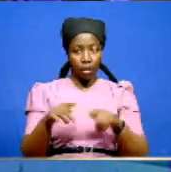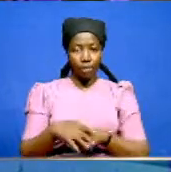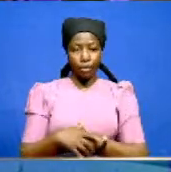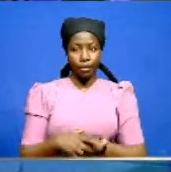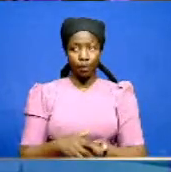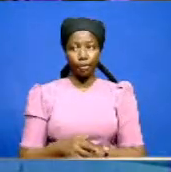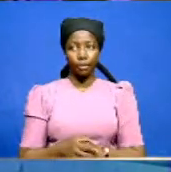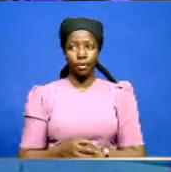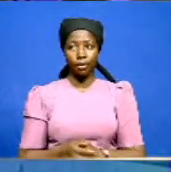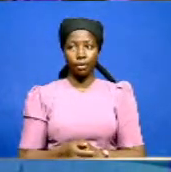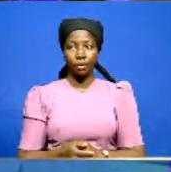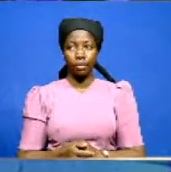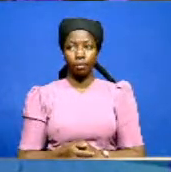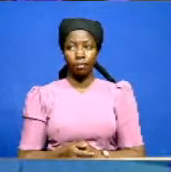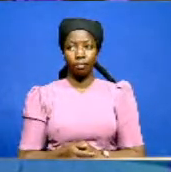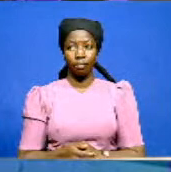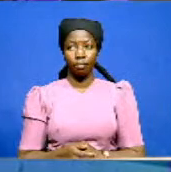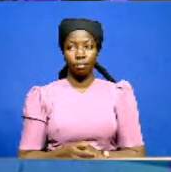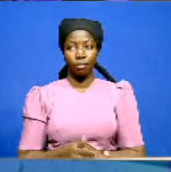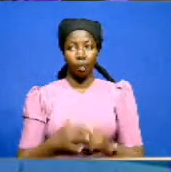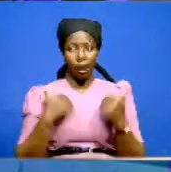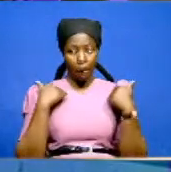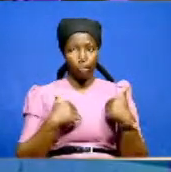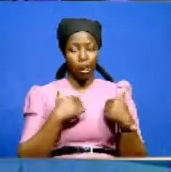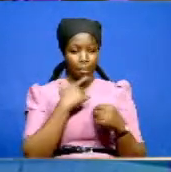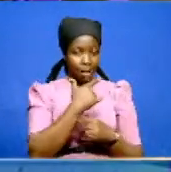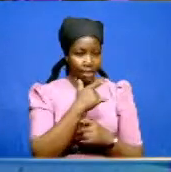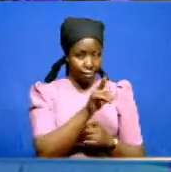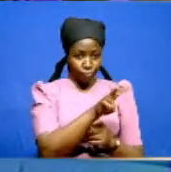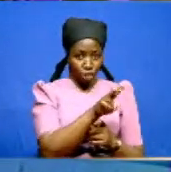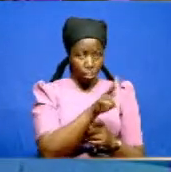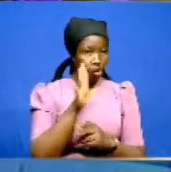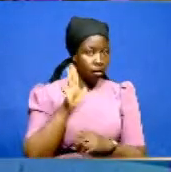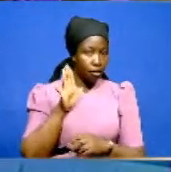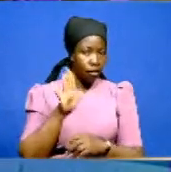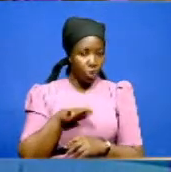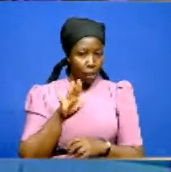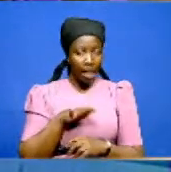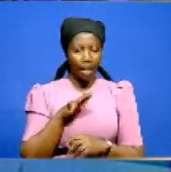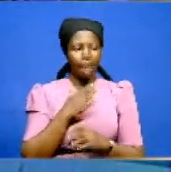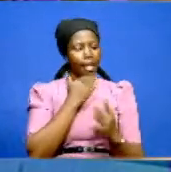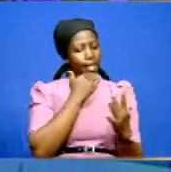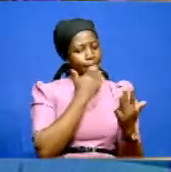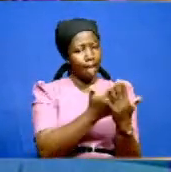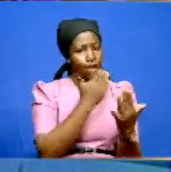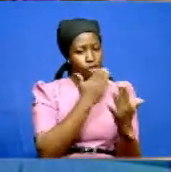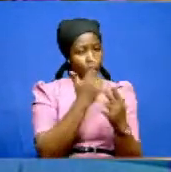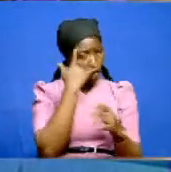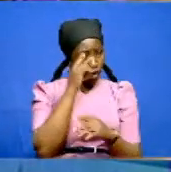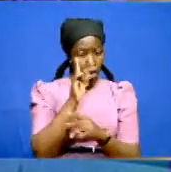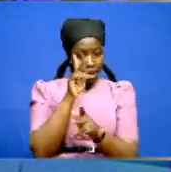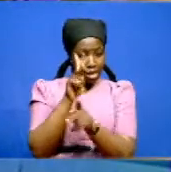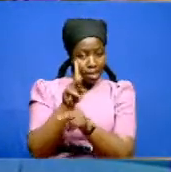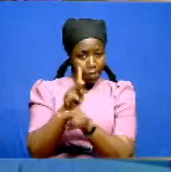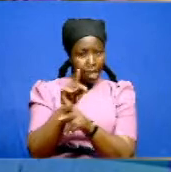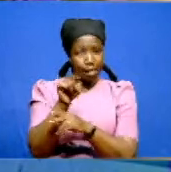Kwabere Nalemiake. I'm just saying the mothers, thank you for keeping this